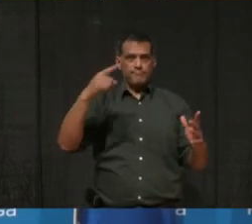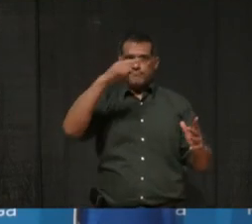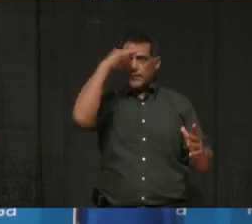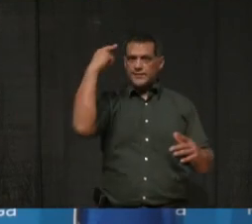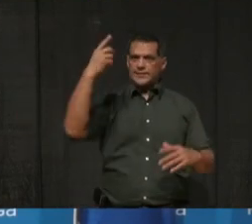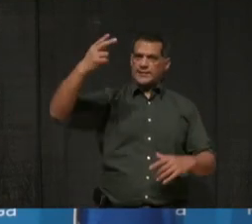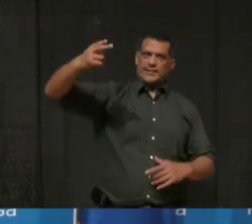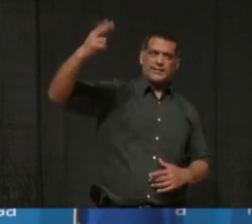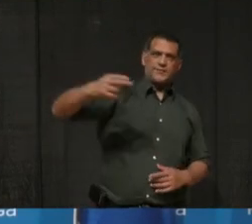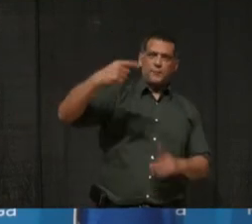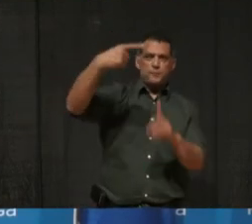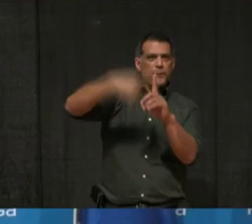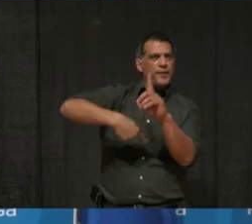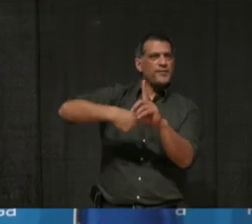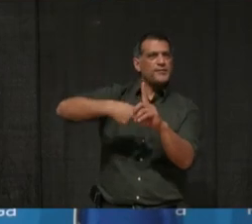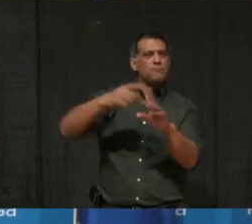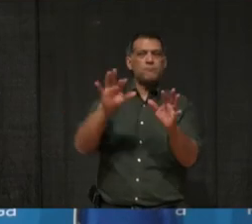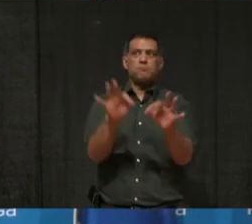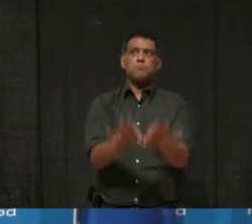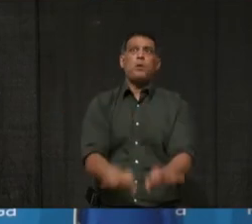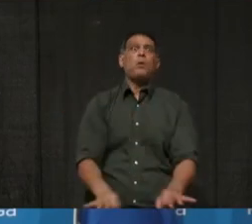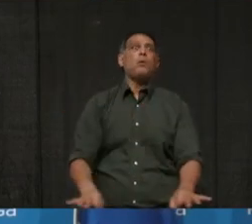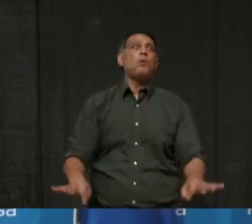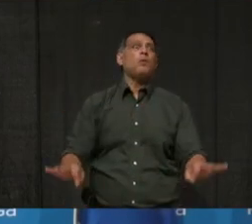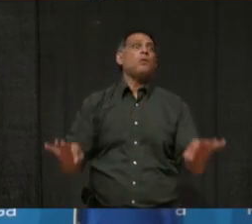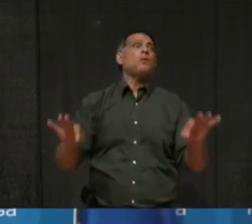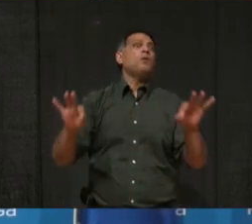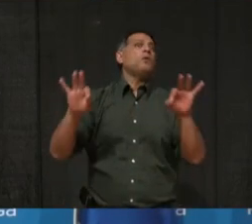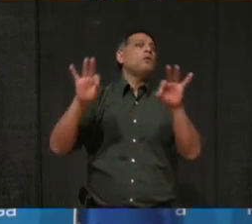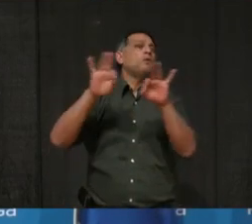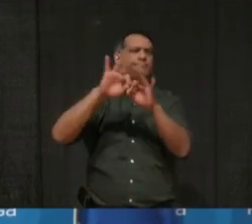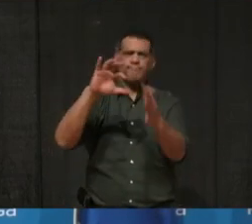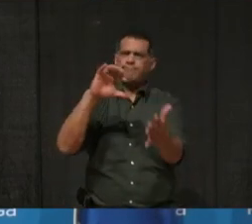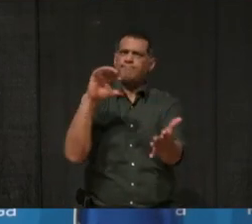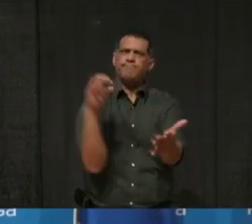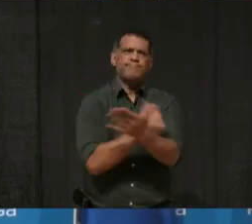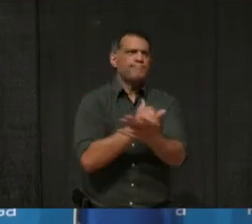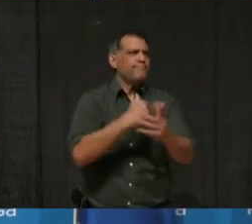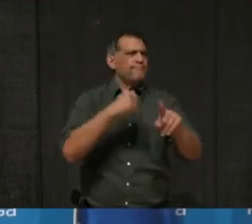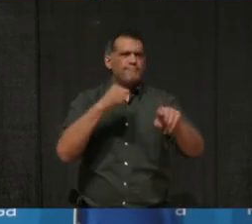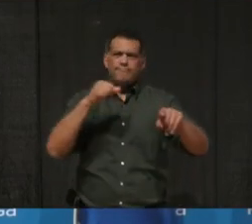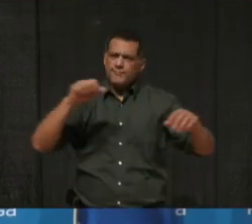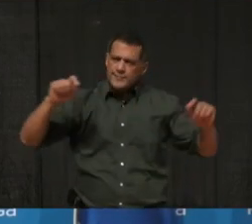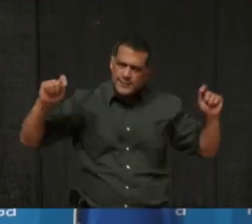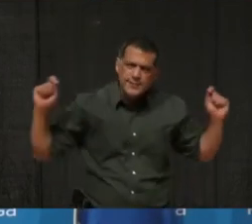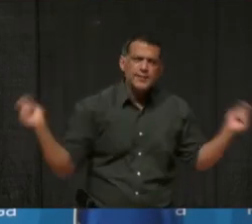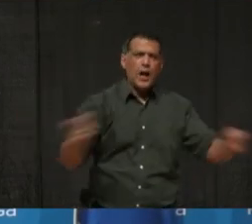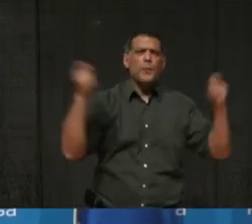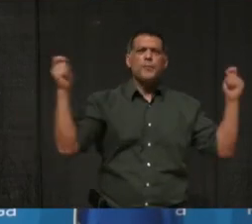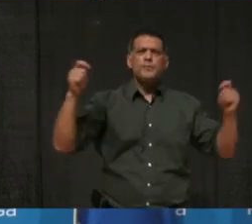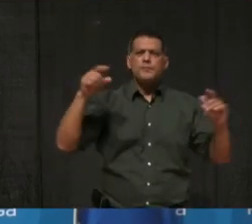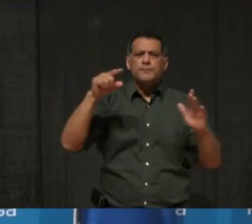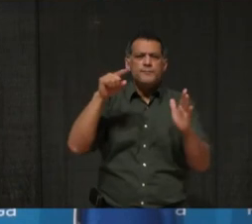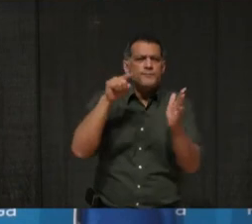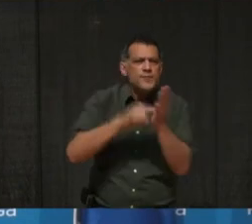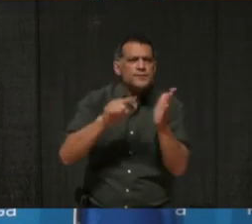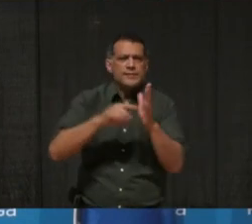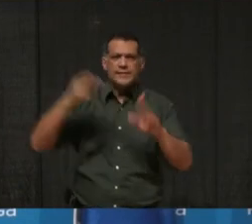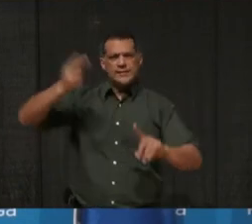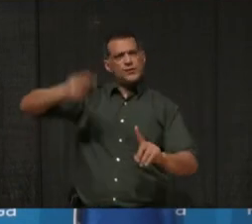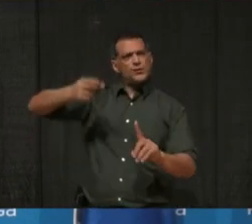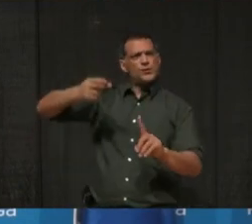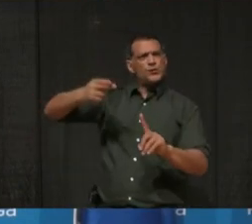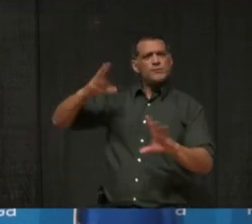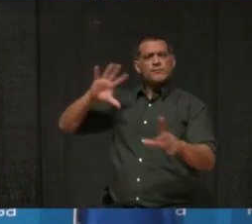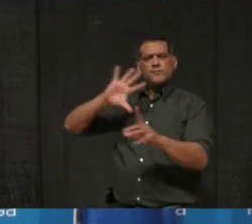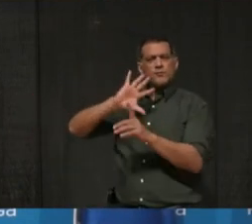Month. It's an important opportunity to celebrate and explore the rich culture, heritage, and history of Black Mississaugans